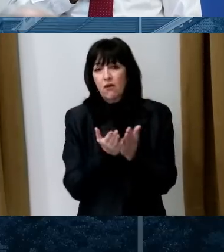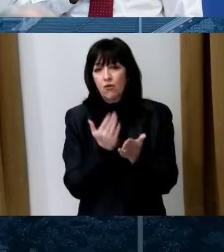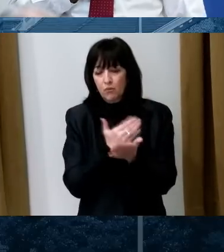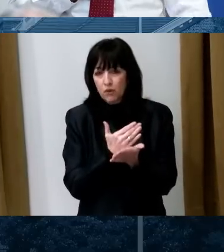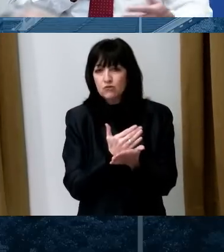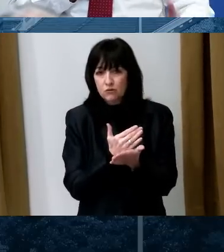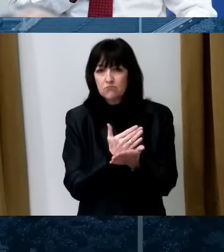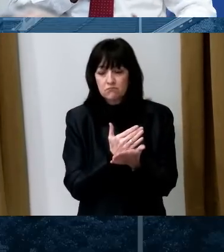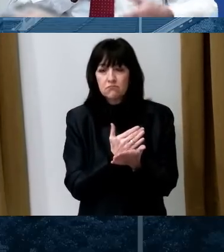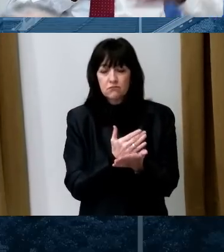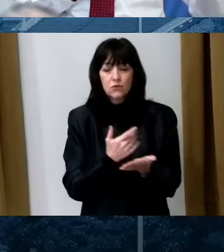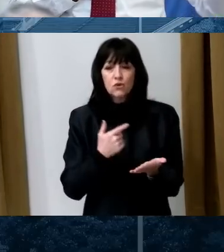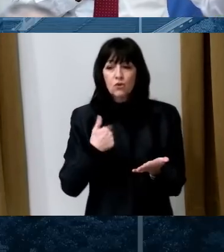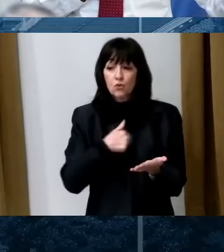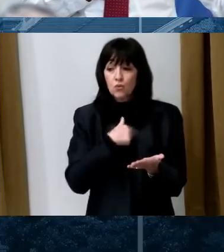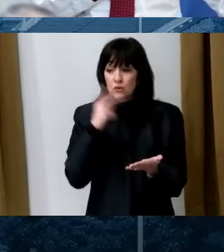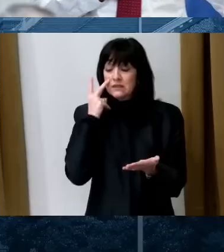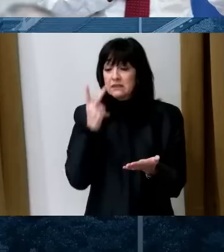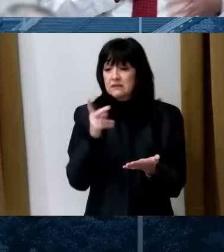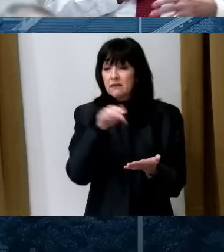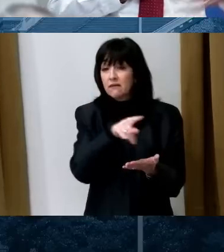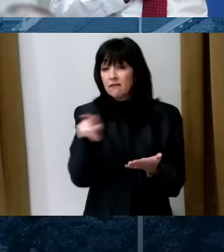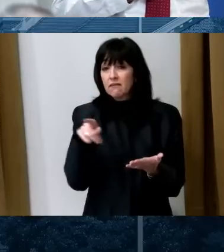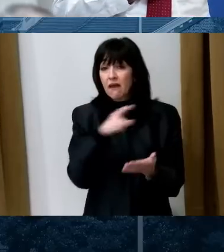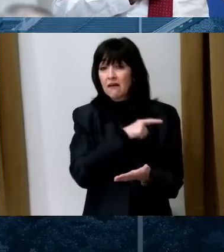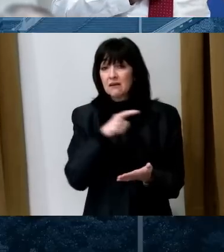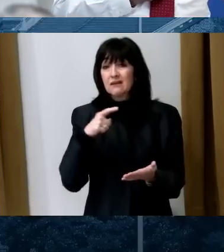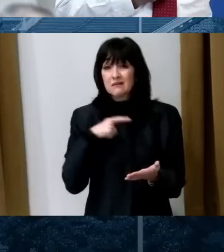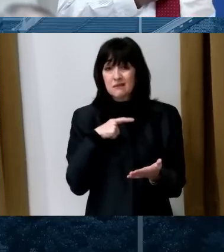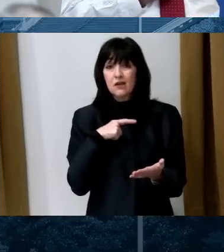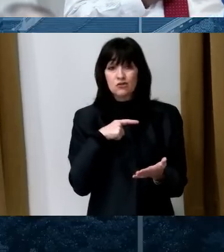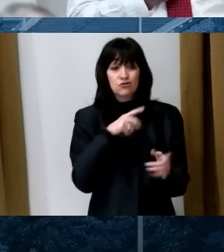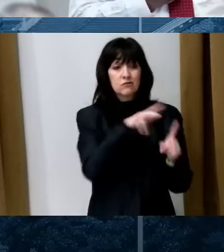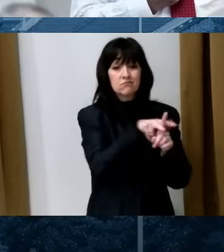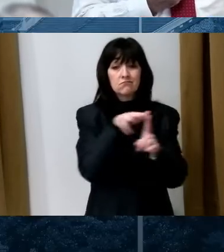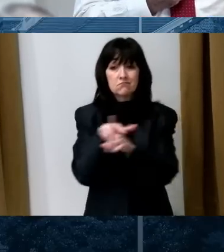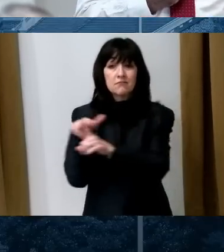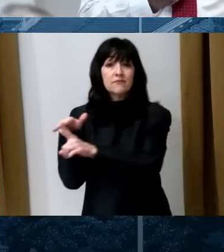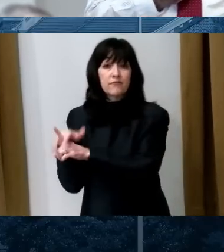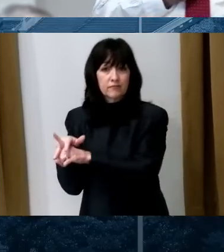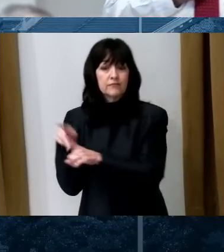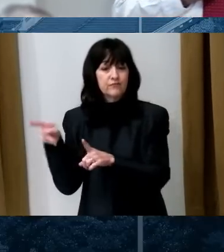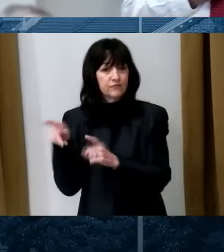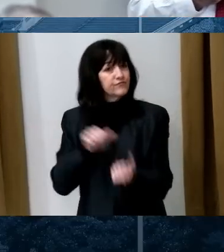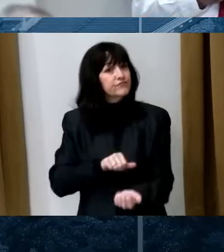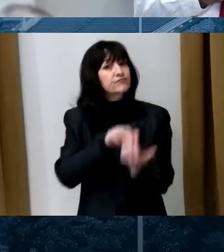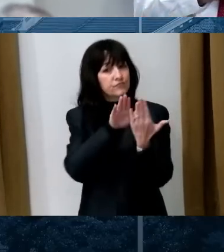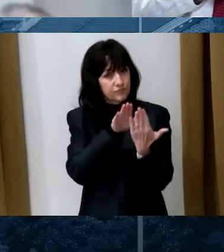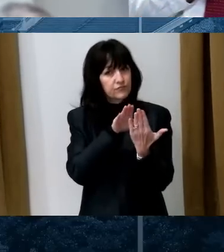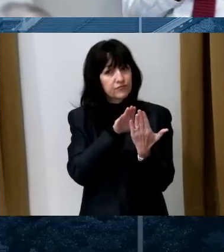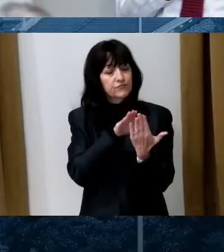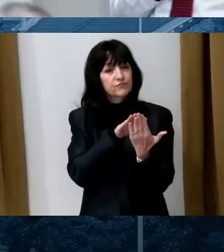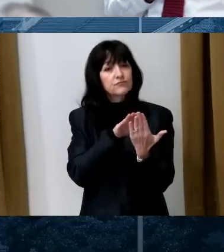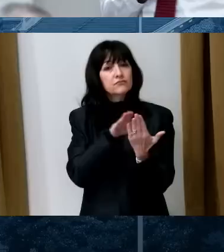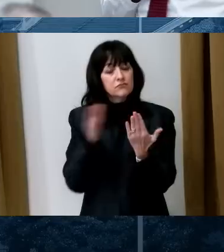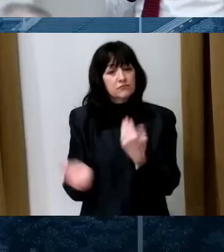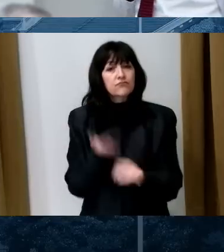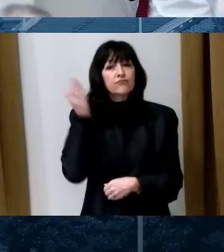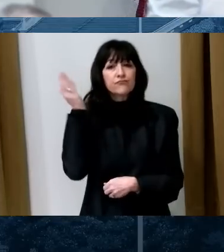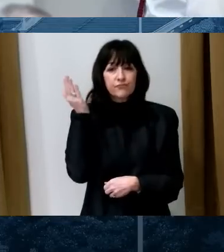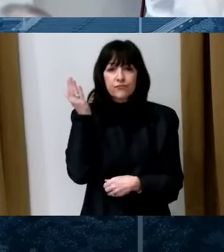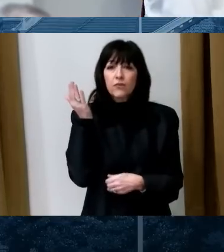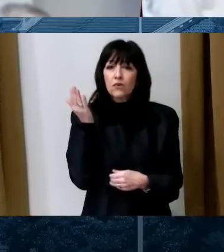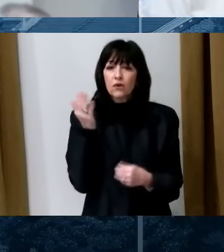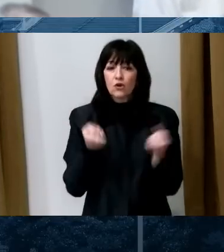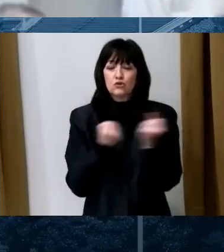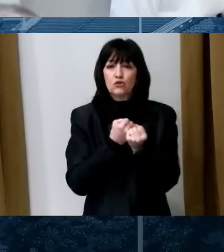there are groups of legislators going to the whole of both bodies that support what we're doing.